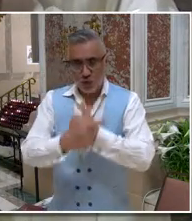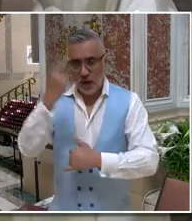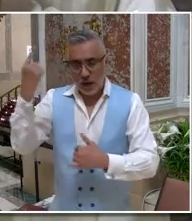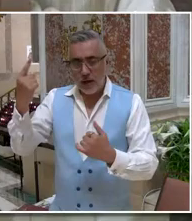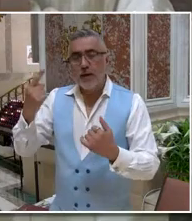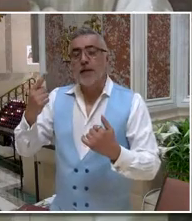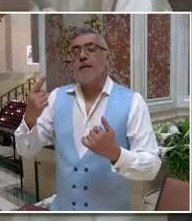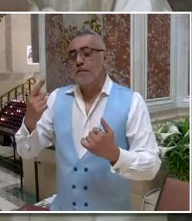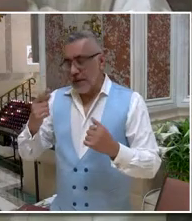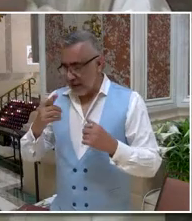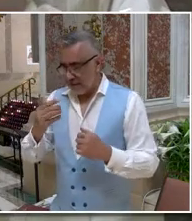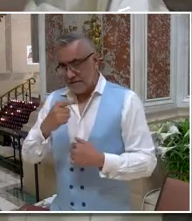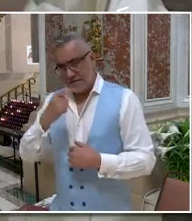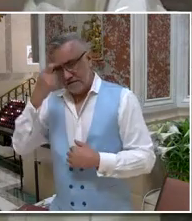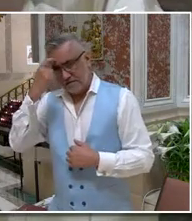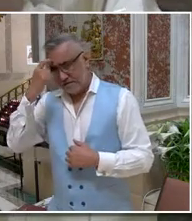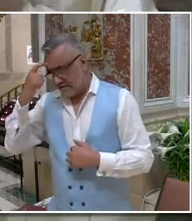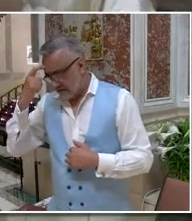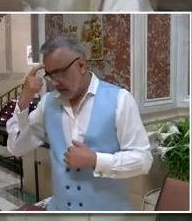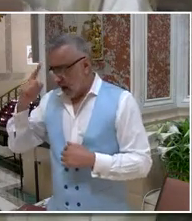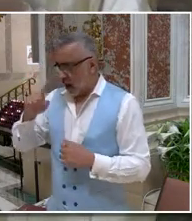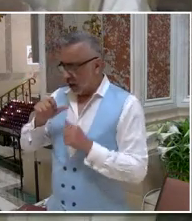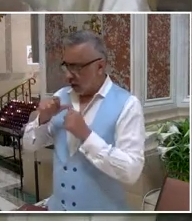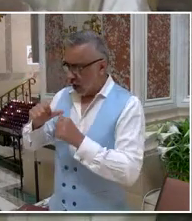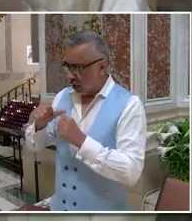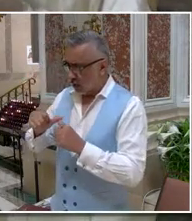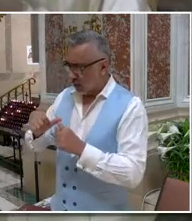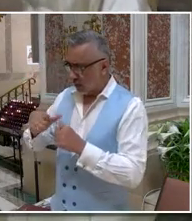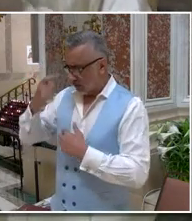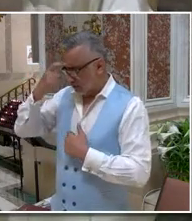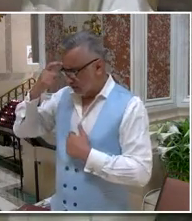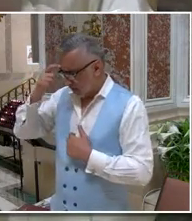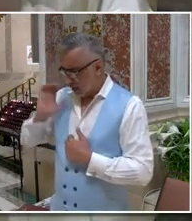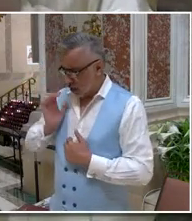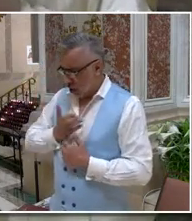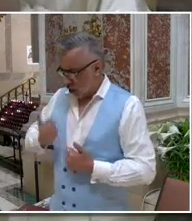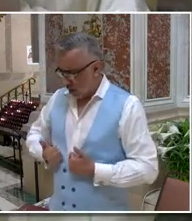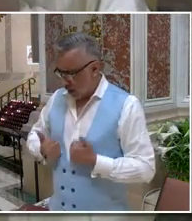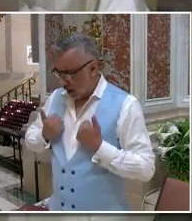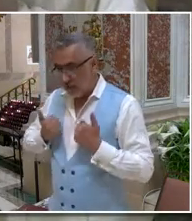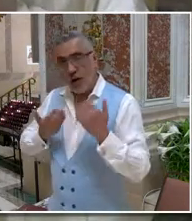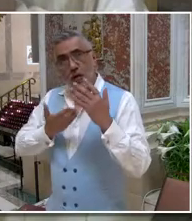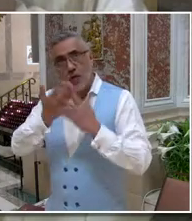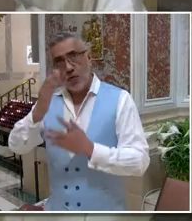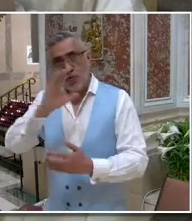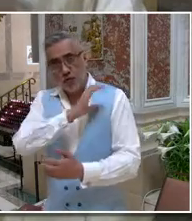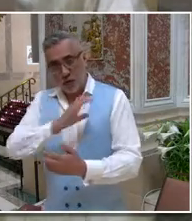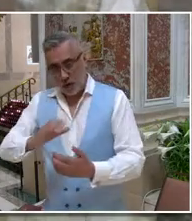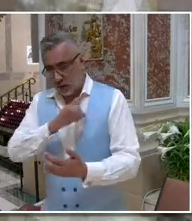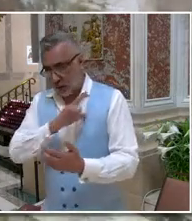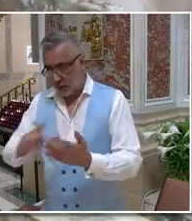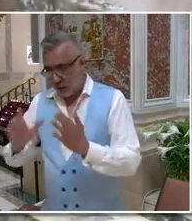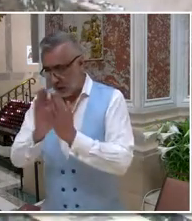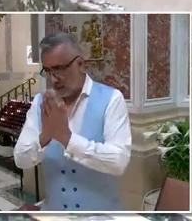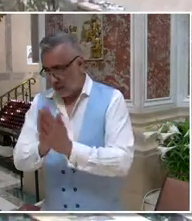be a constant and lasting reality in our lives. Through Christ our Lord.